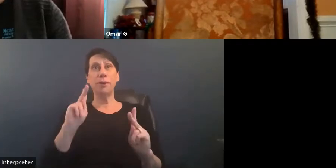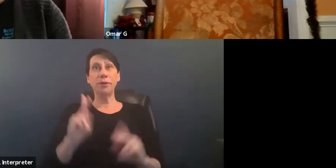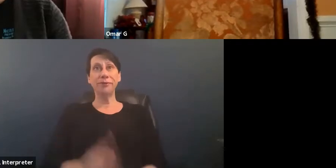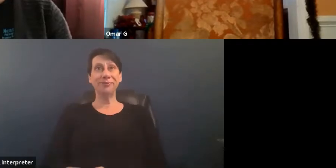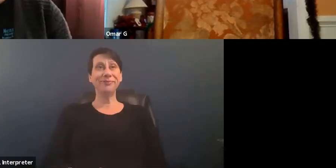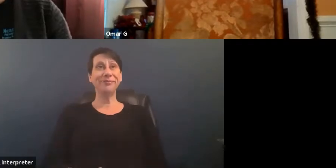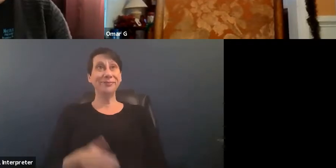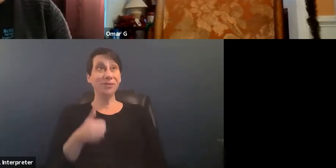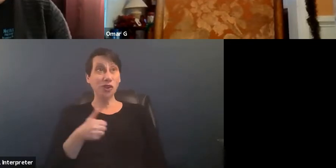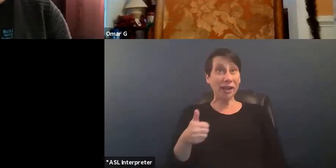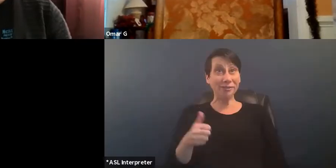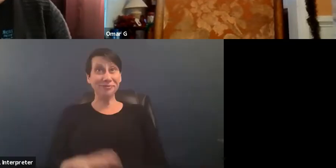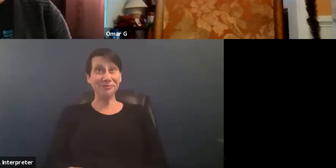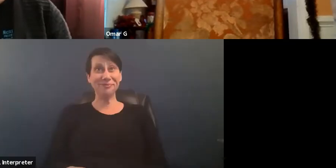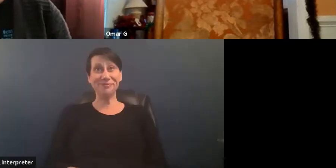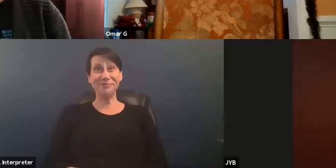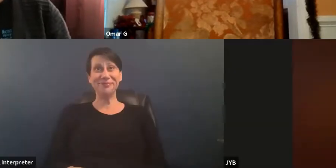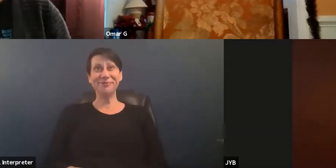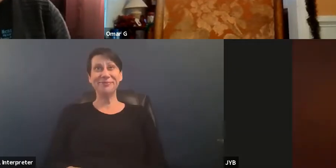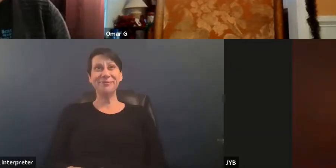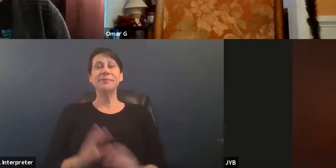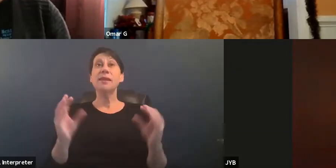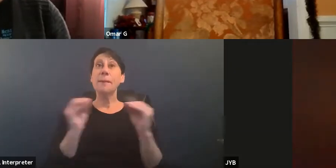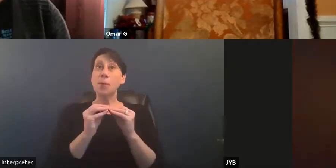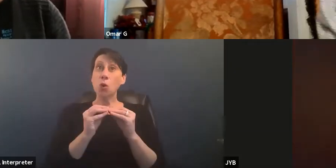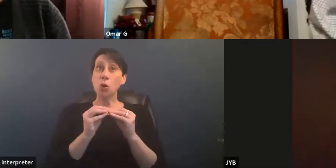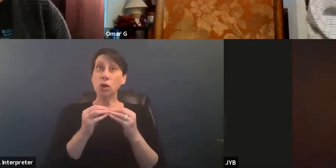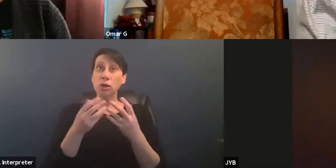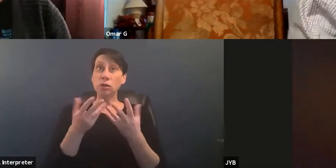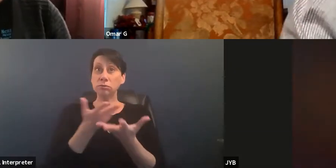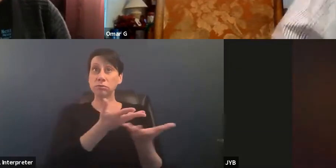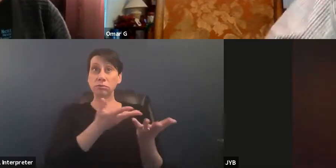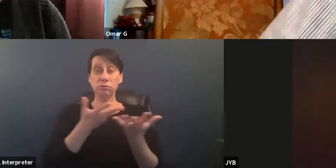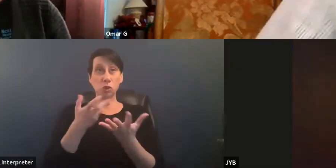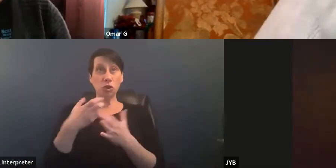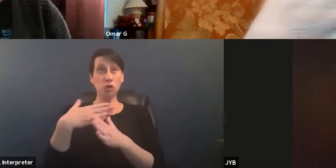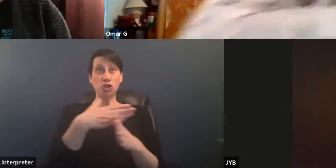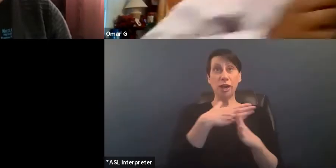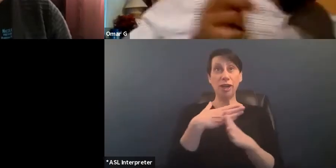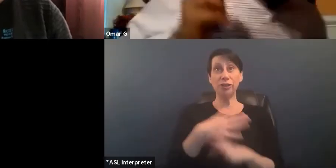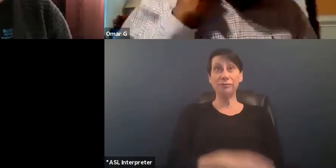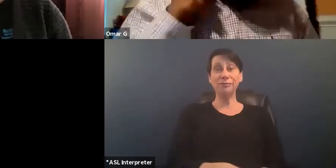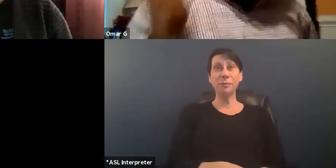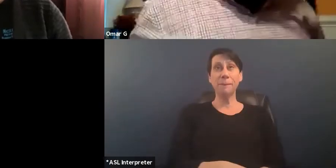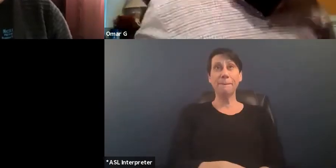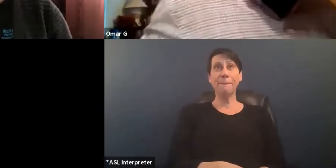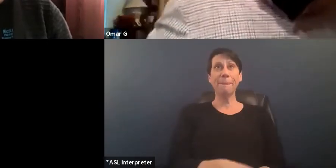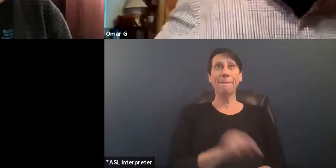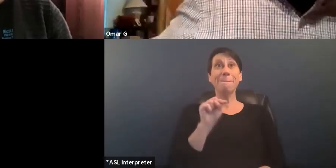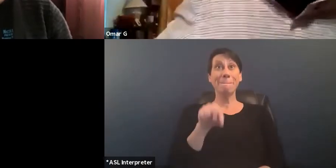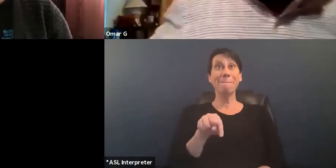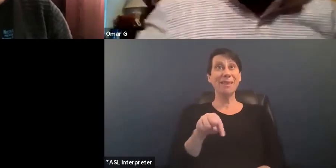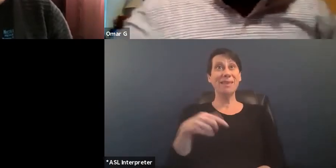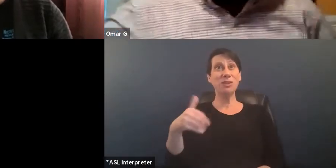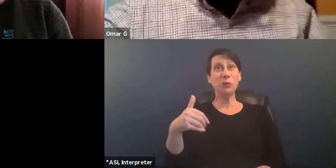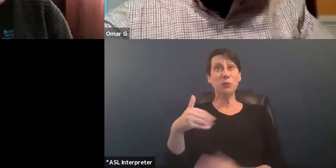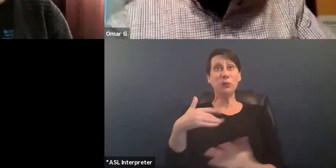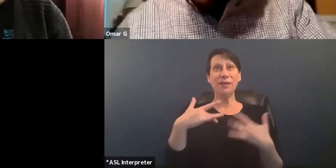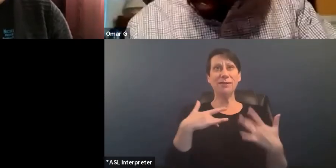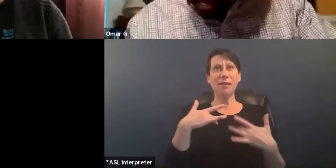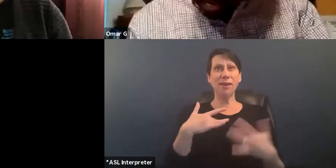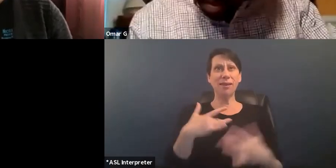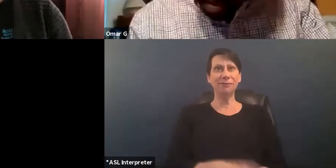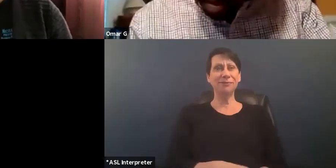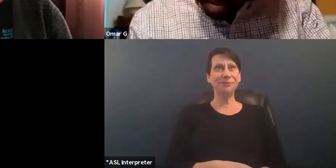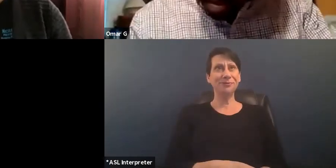Great. Is there anyone else that wants to share on this question? This is really exciting. So Haley, were you about to